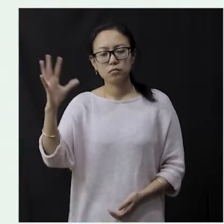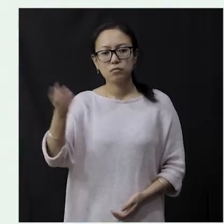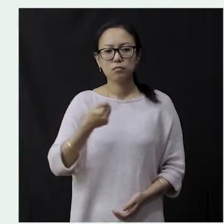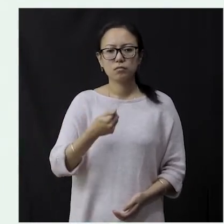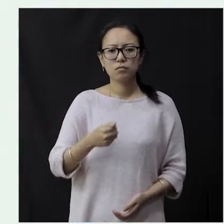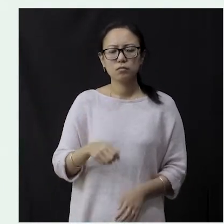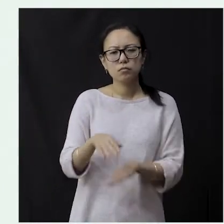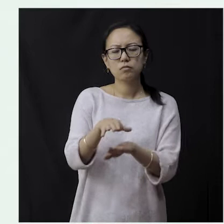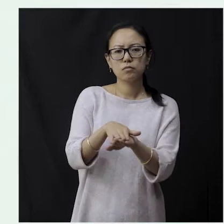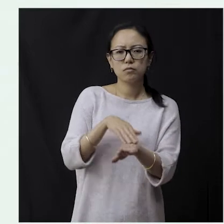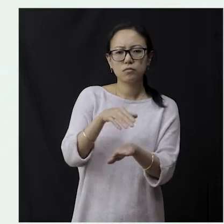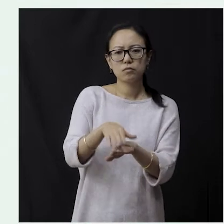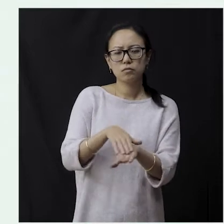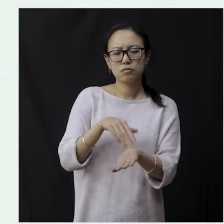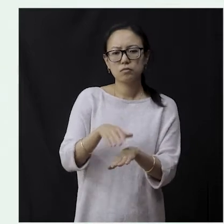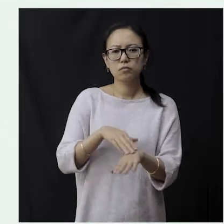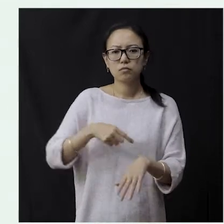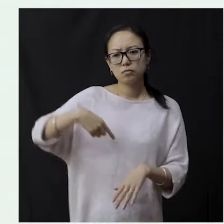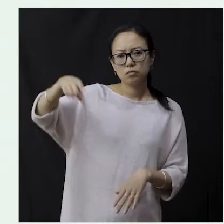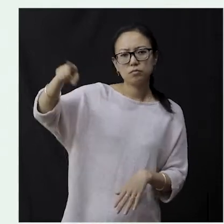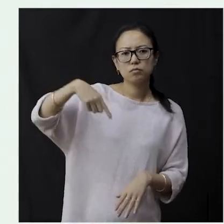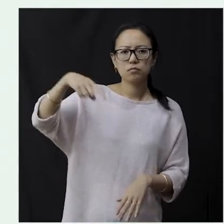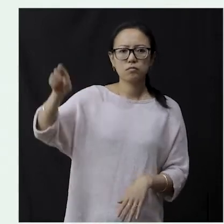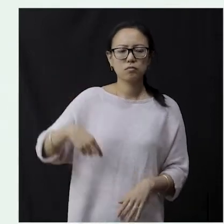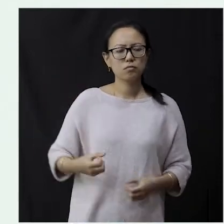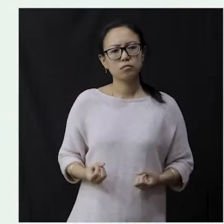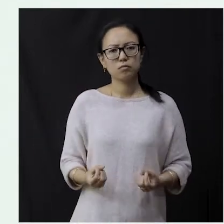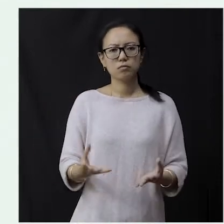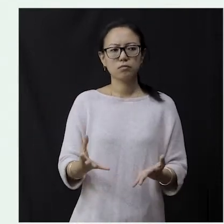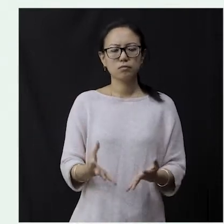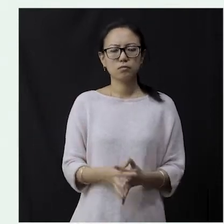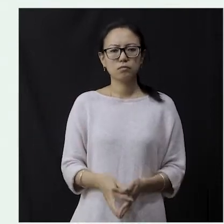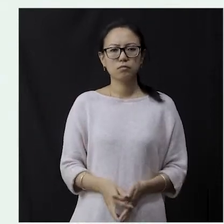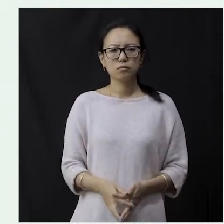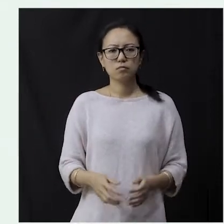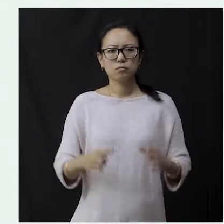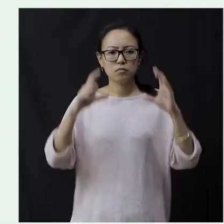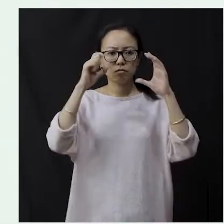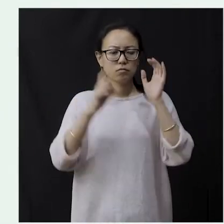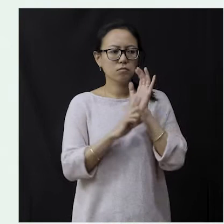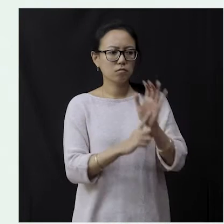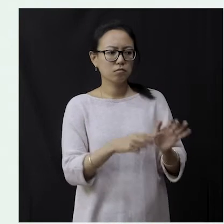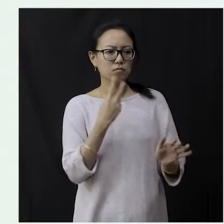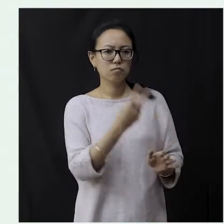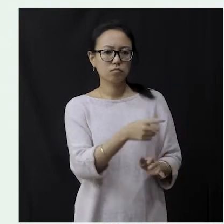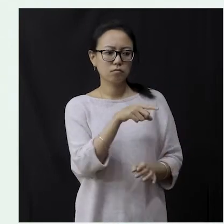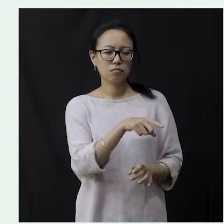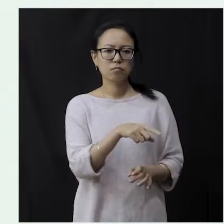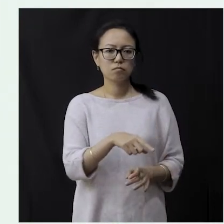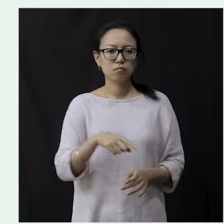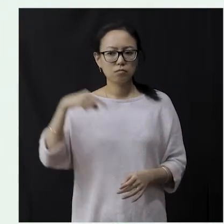the means of transportation also came up, okay? So this is the wheel which you see in the